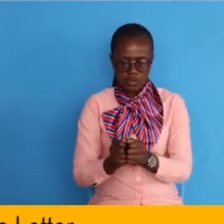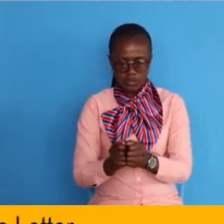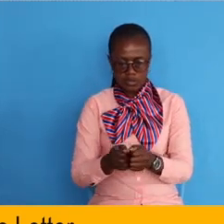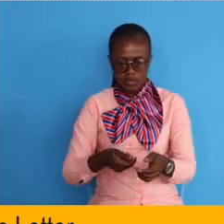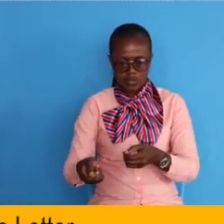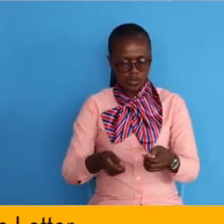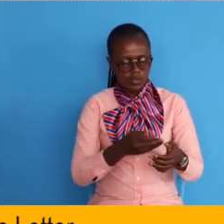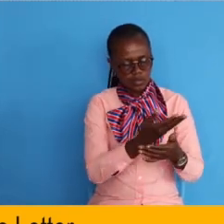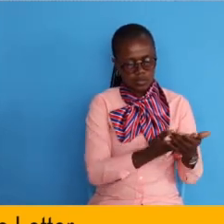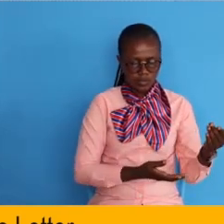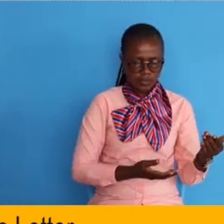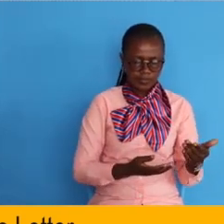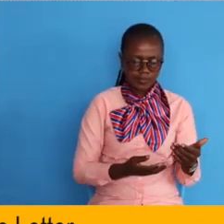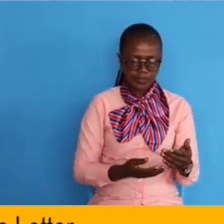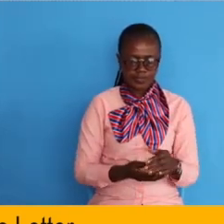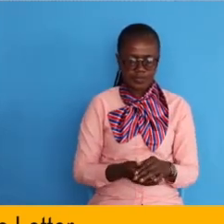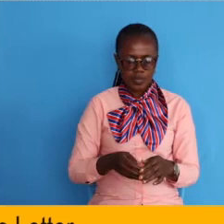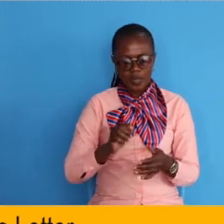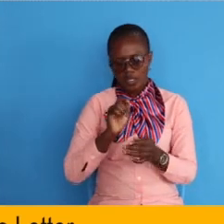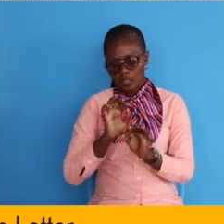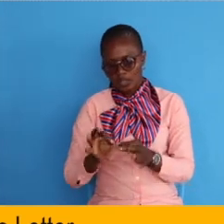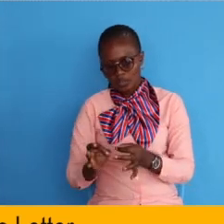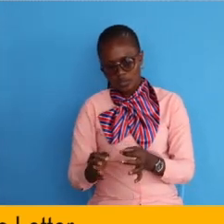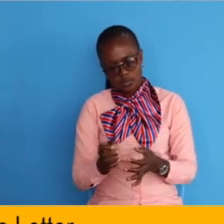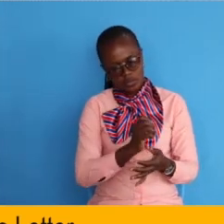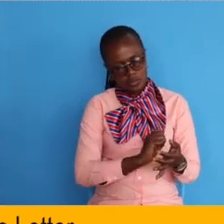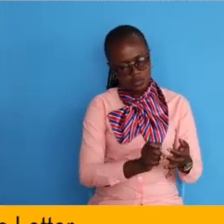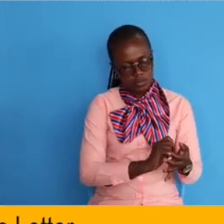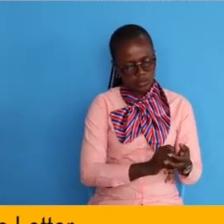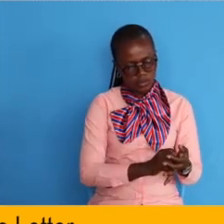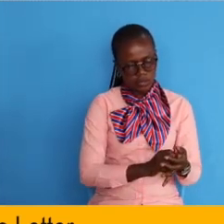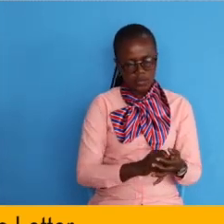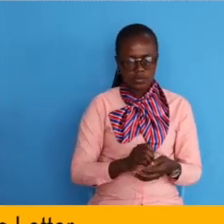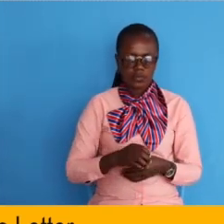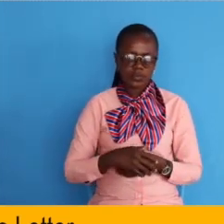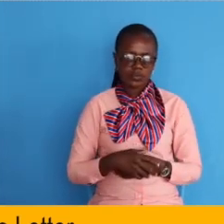writing, the way how these aspects can be written.